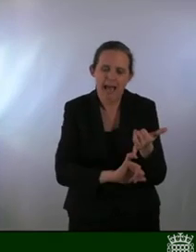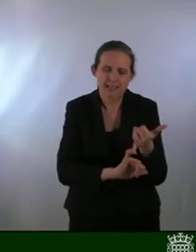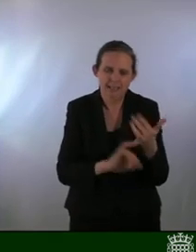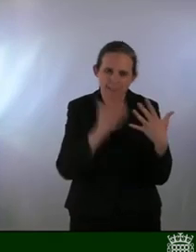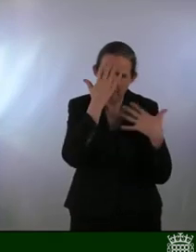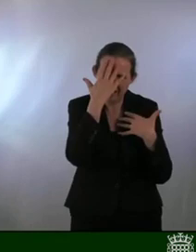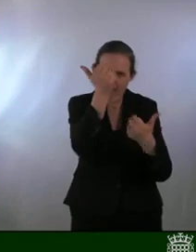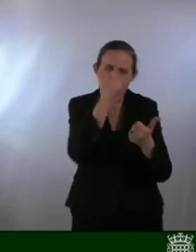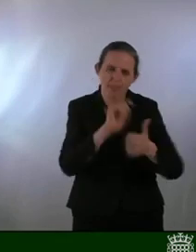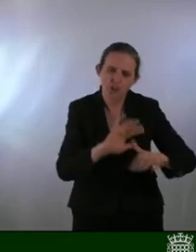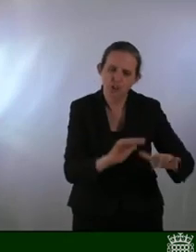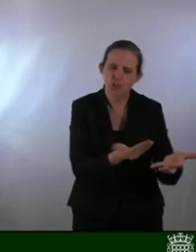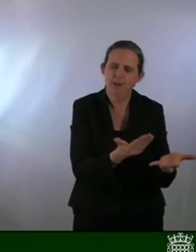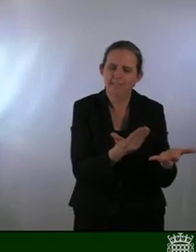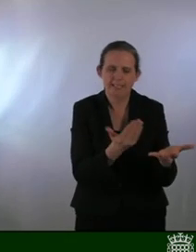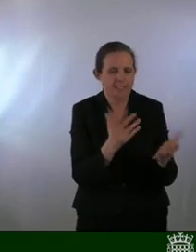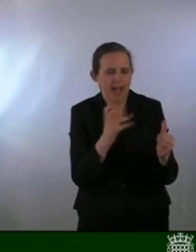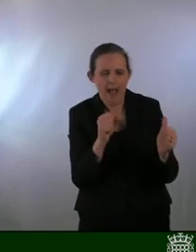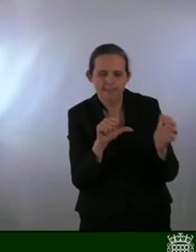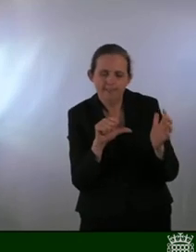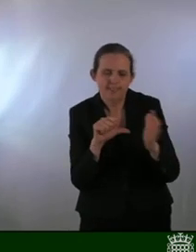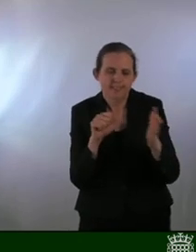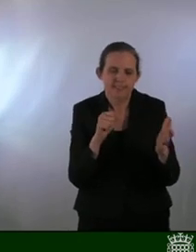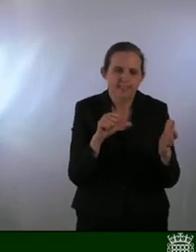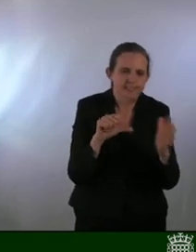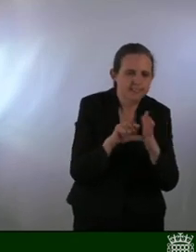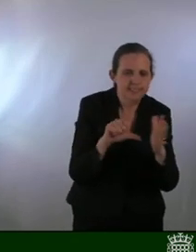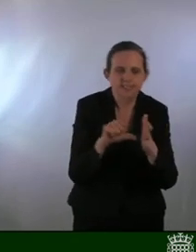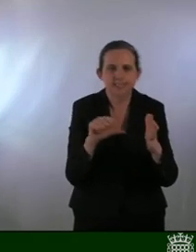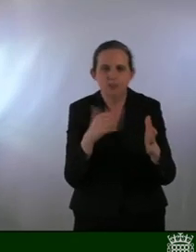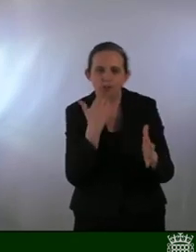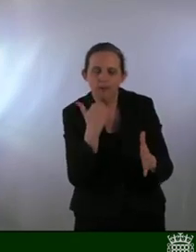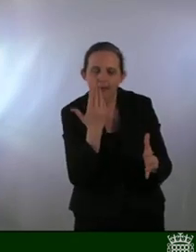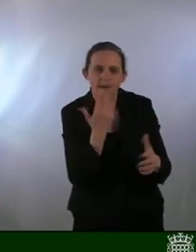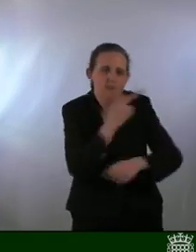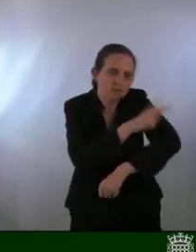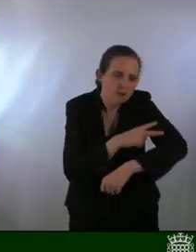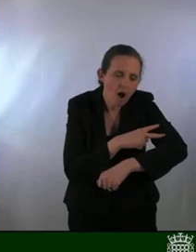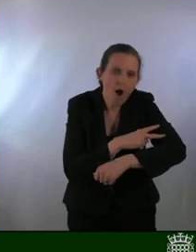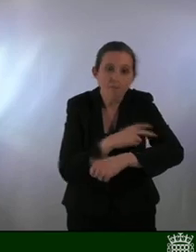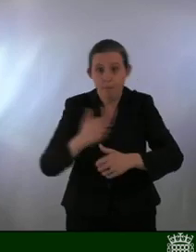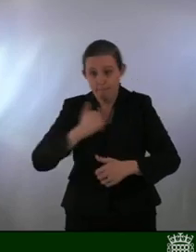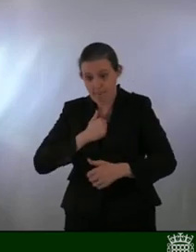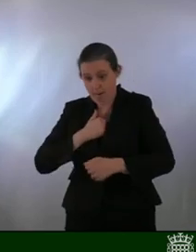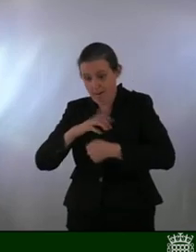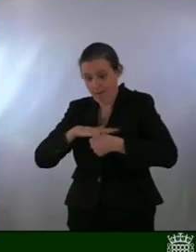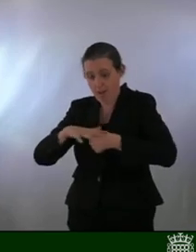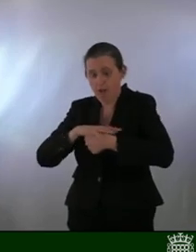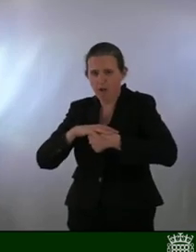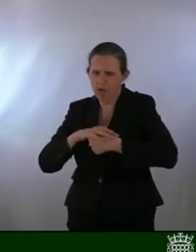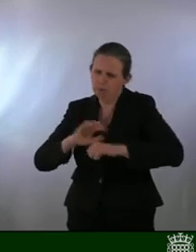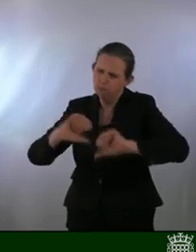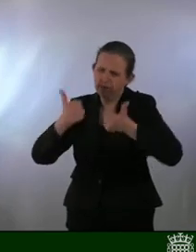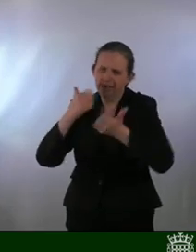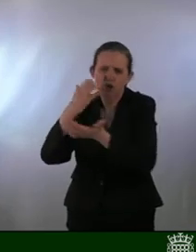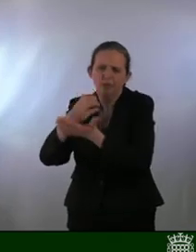health services, have been filled in recent years by excellent local charities in my constituency, such as the Home Start service in Canterbury, which